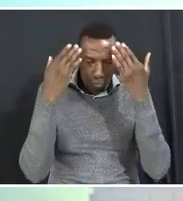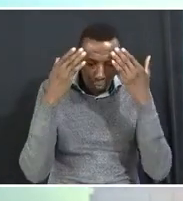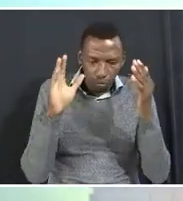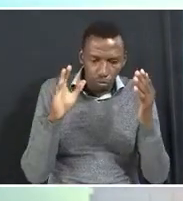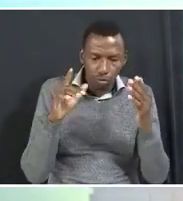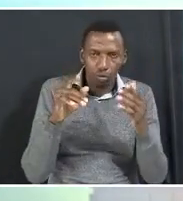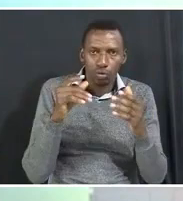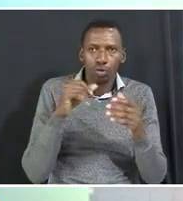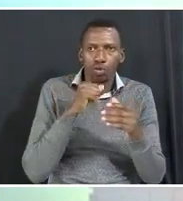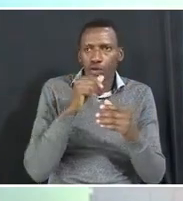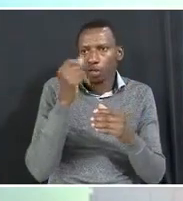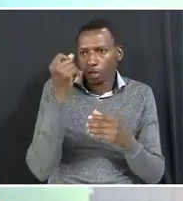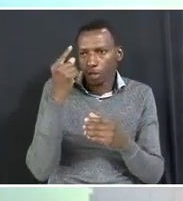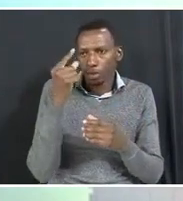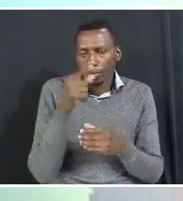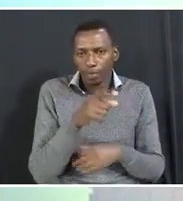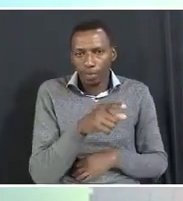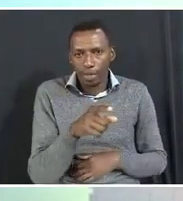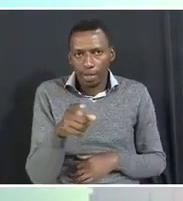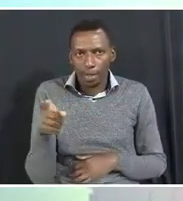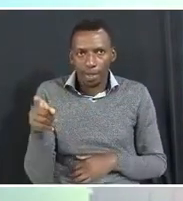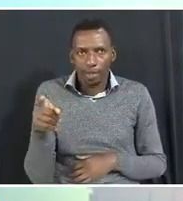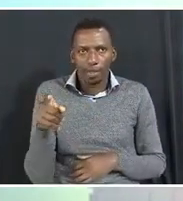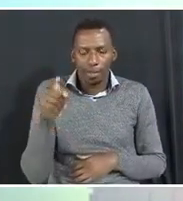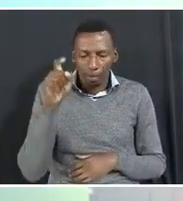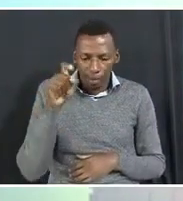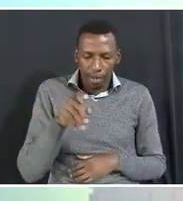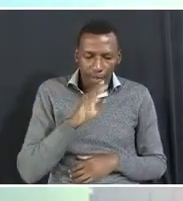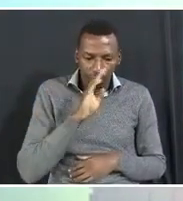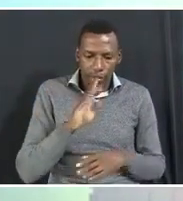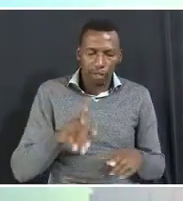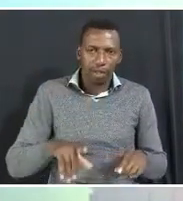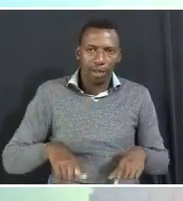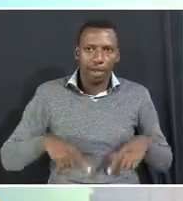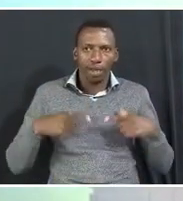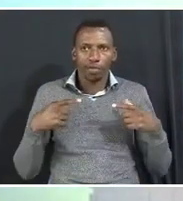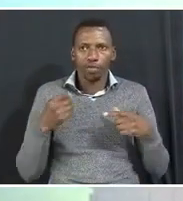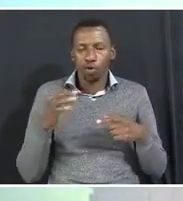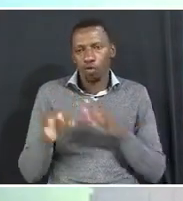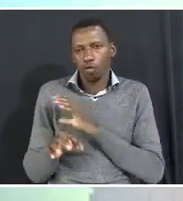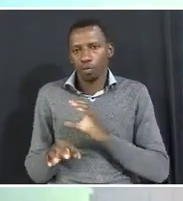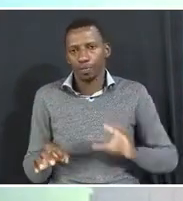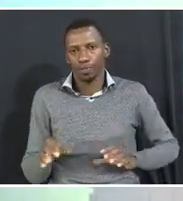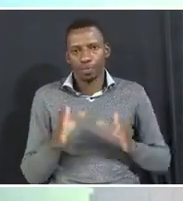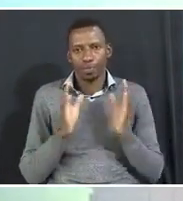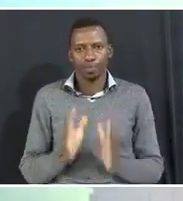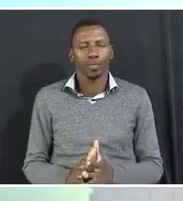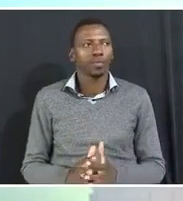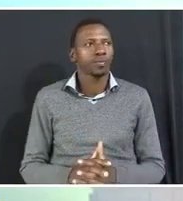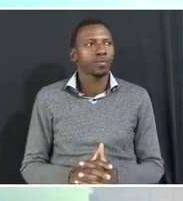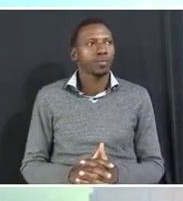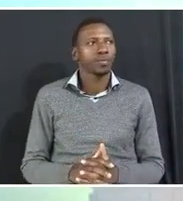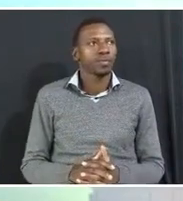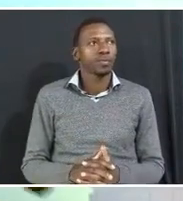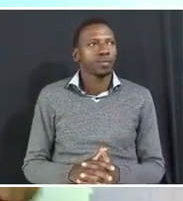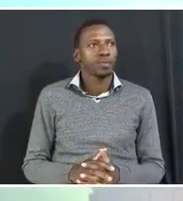that in a sense, this ought to be the life of a Christian. So let's